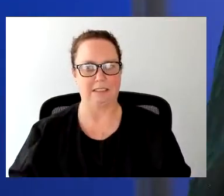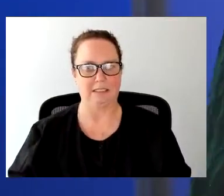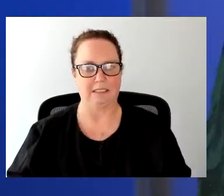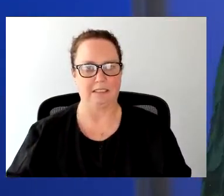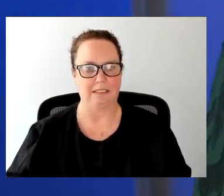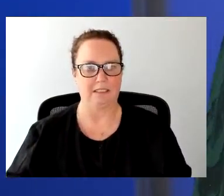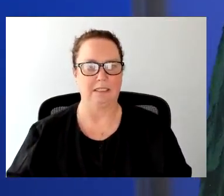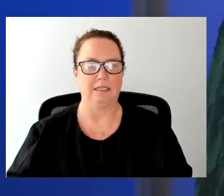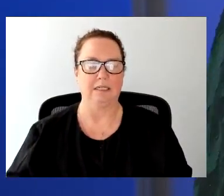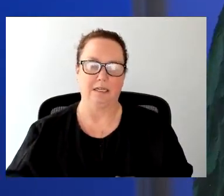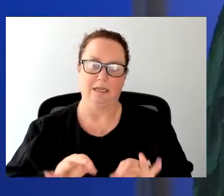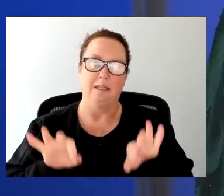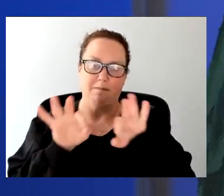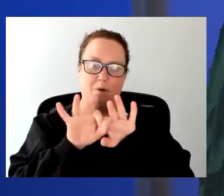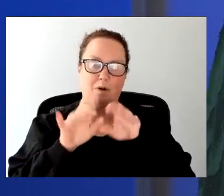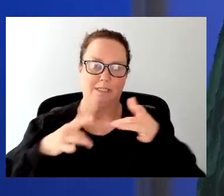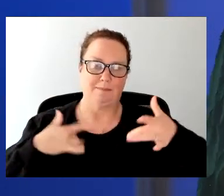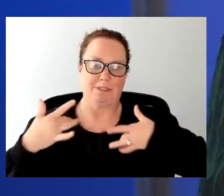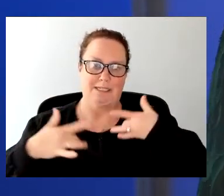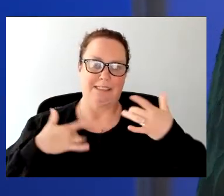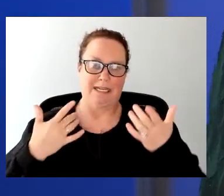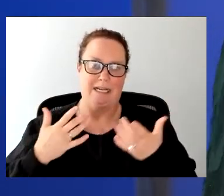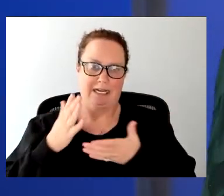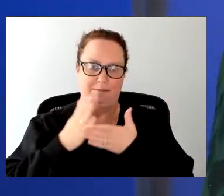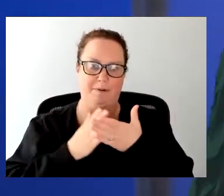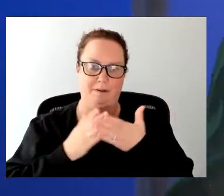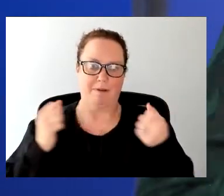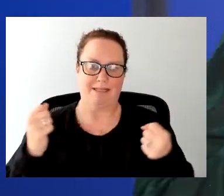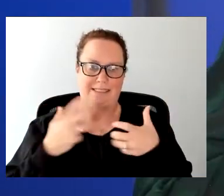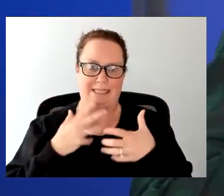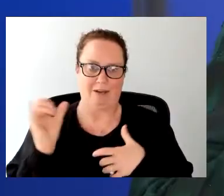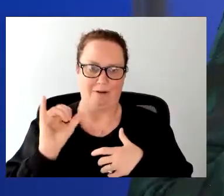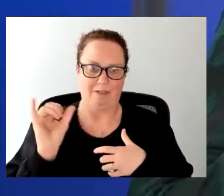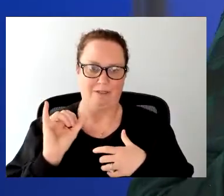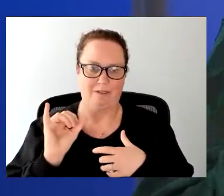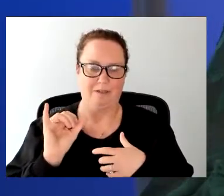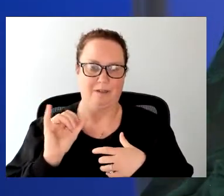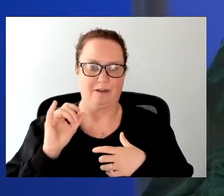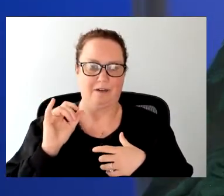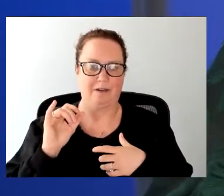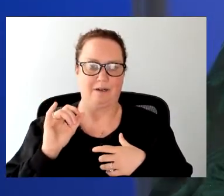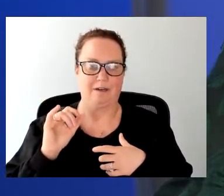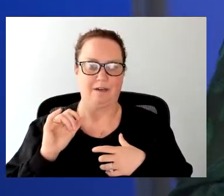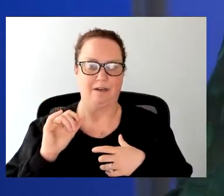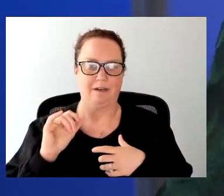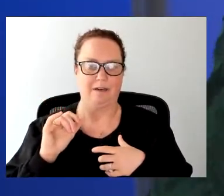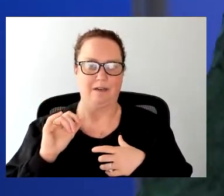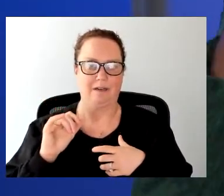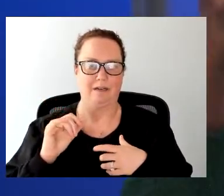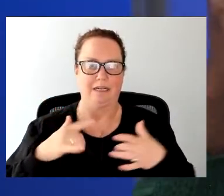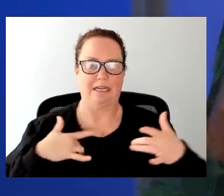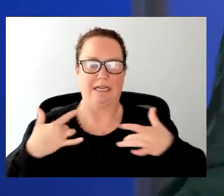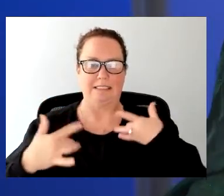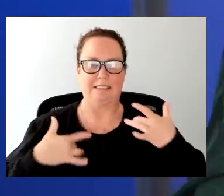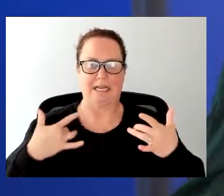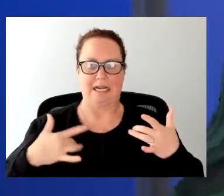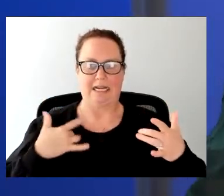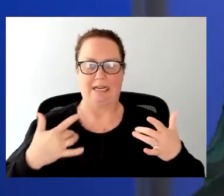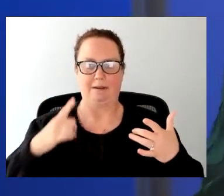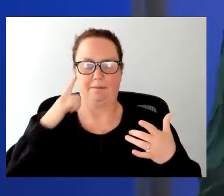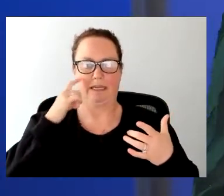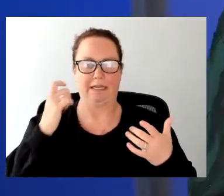up so far is the most exciting part and the most scary part. But exciting because I'm now finally going to get